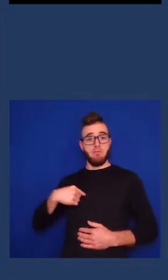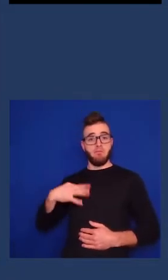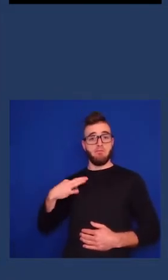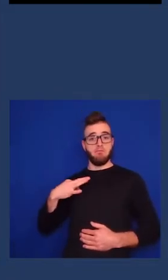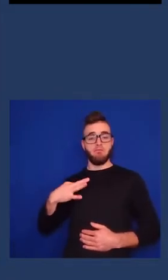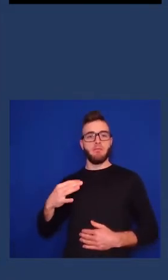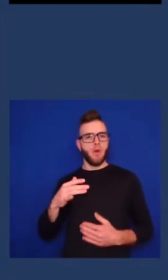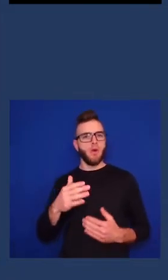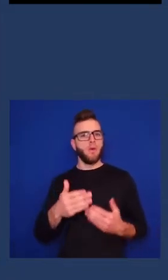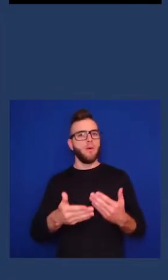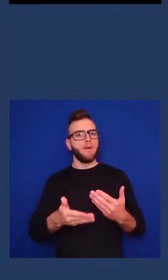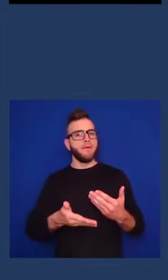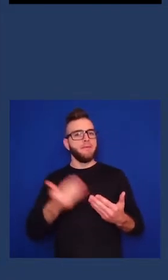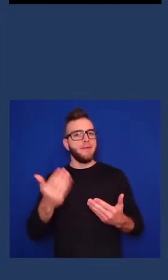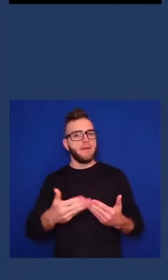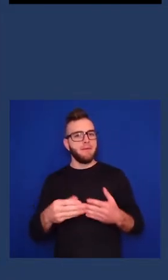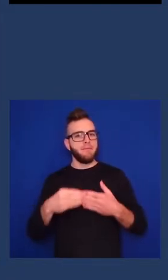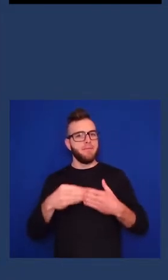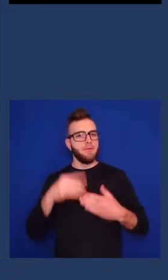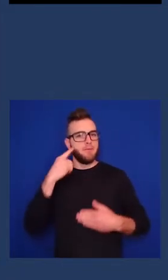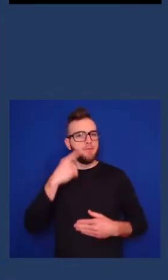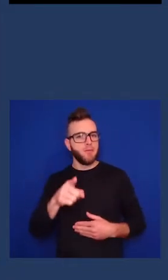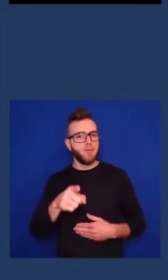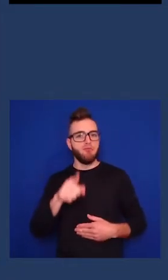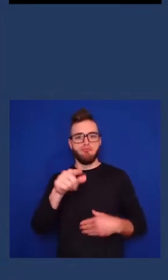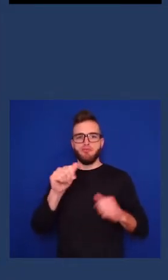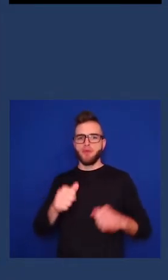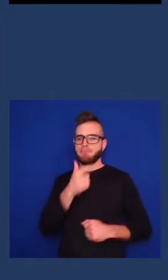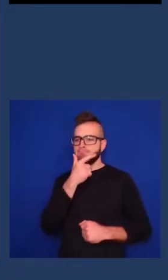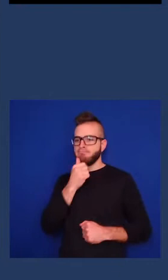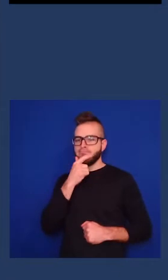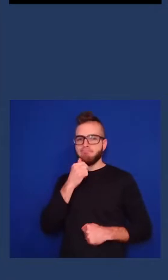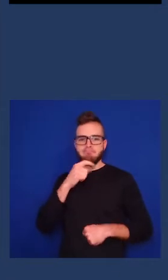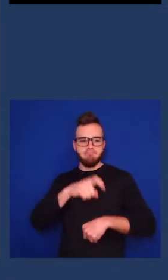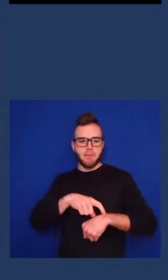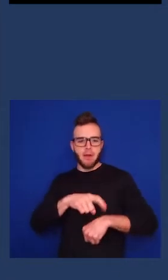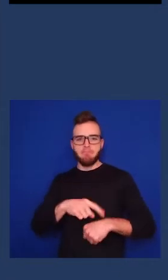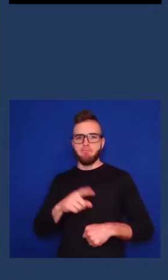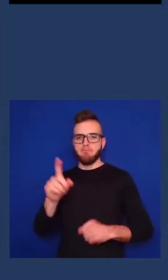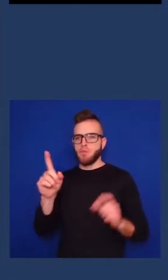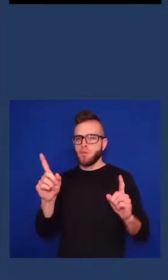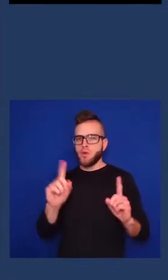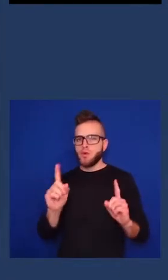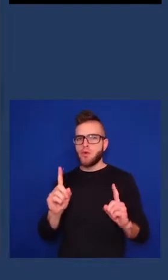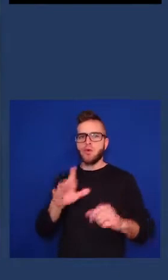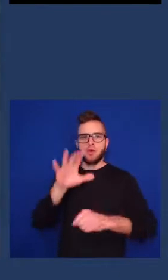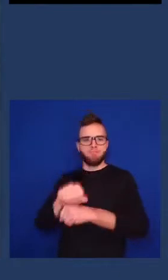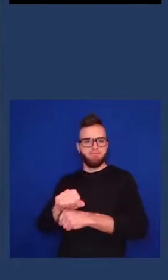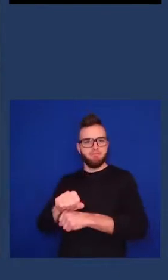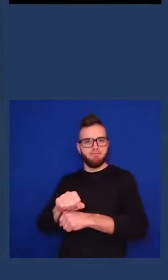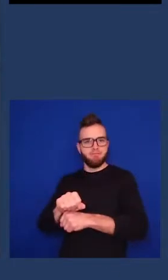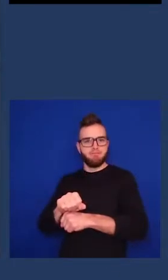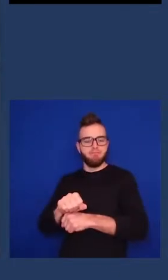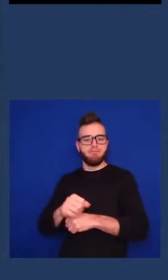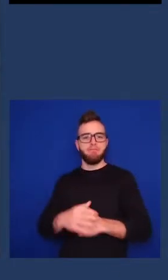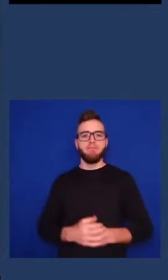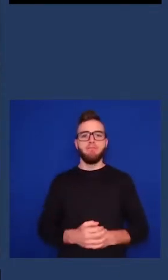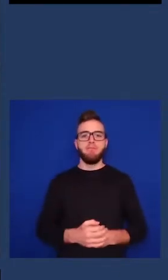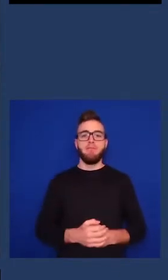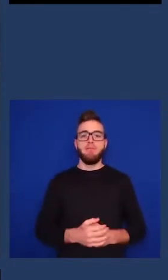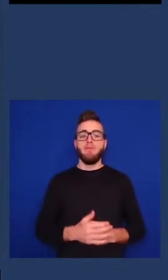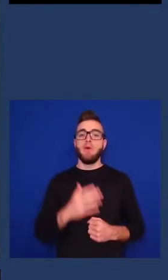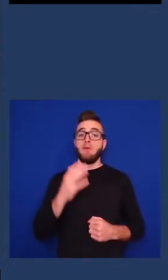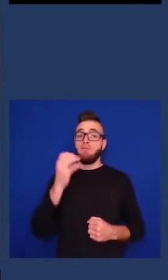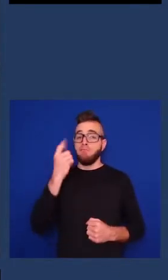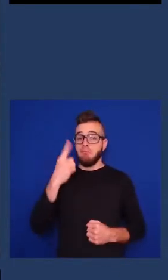you. You are able to choose where you're doing these interviews at and when you're doing them. It's going to be a consistent and